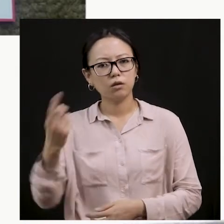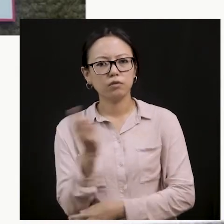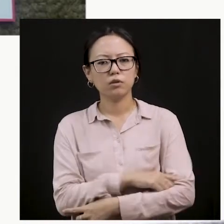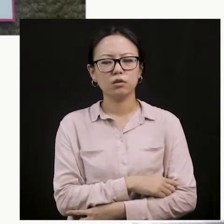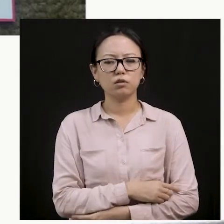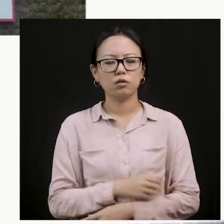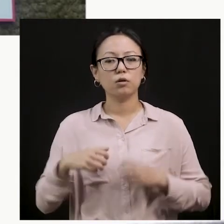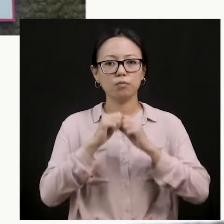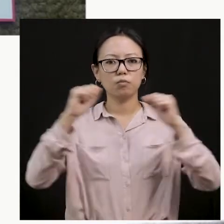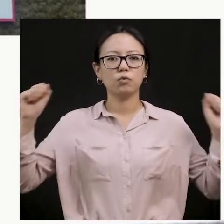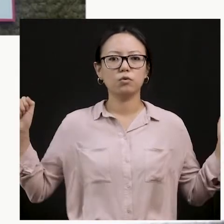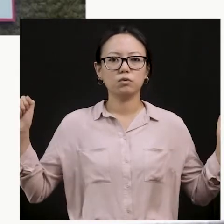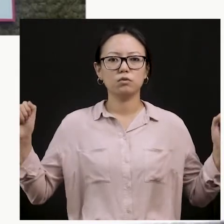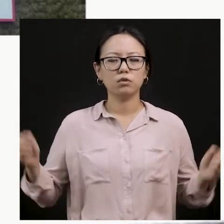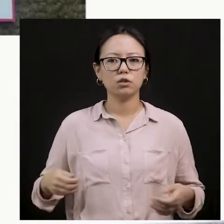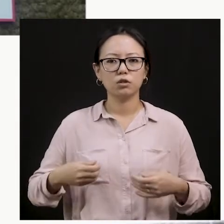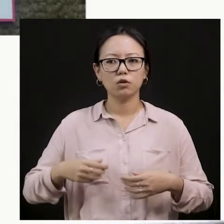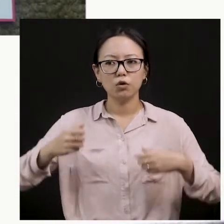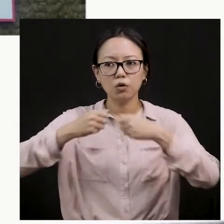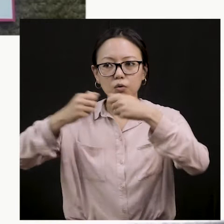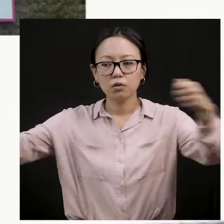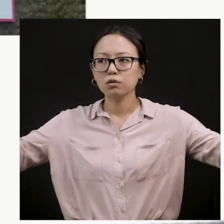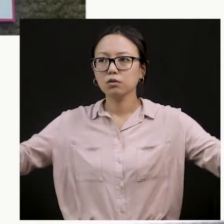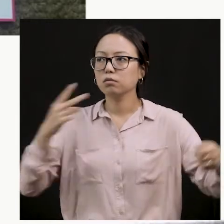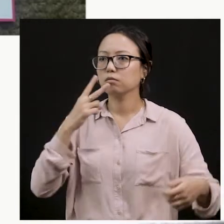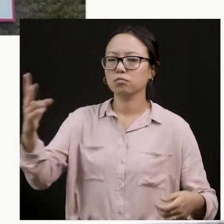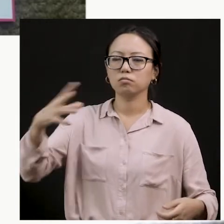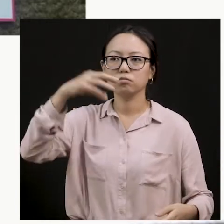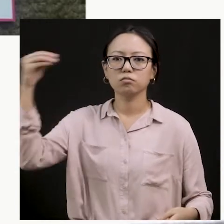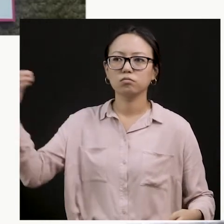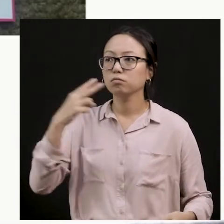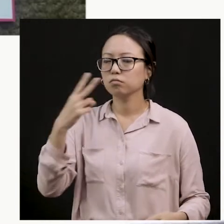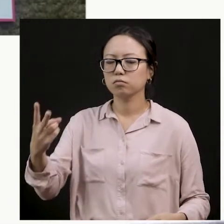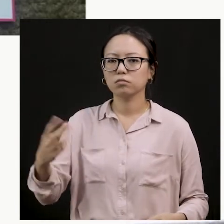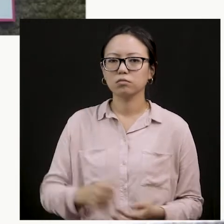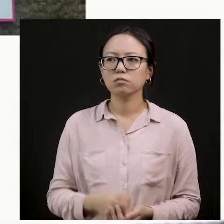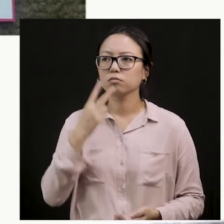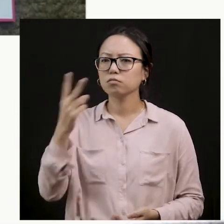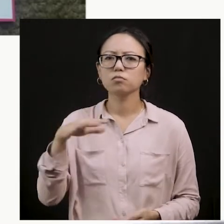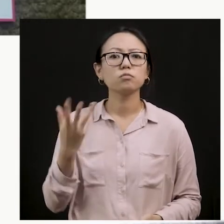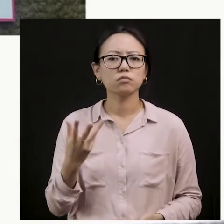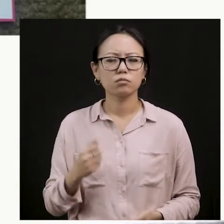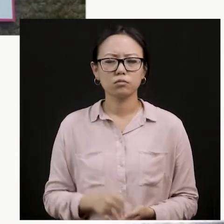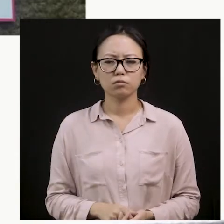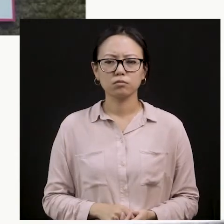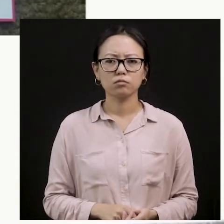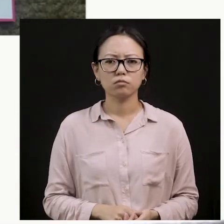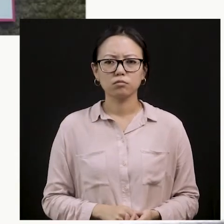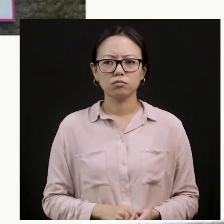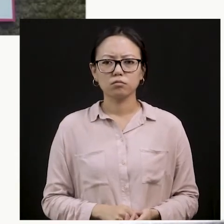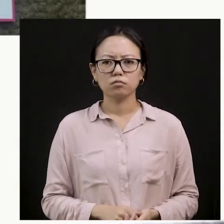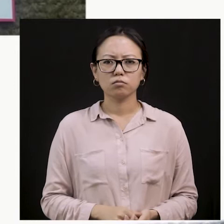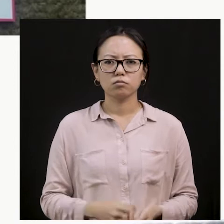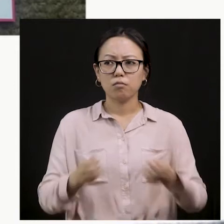wake up, when you open the window and when you just look outside, what do you see? We see many